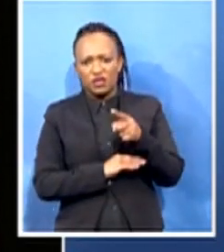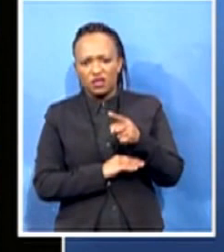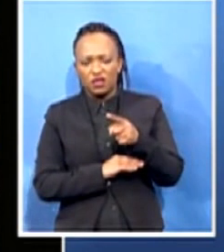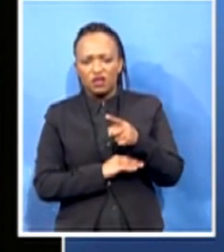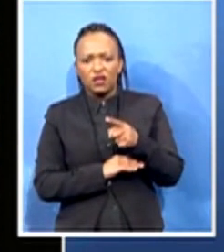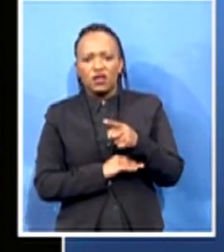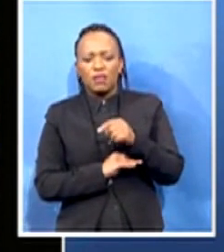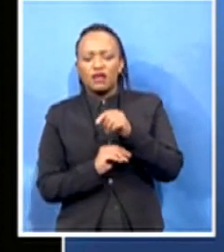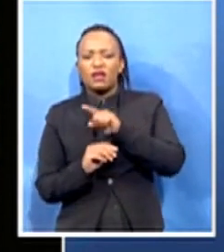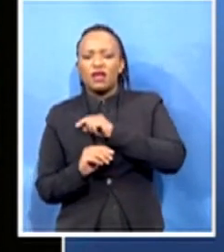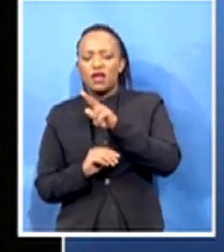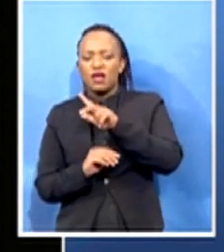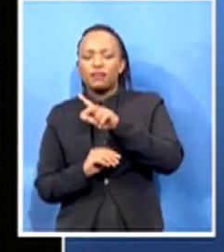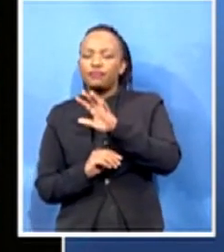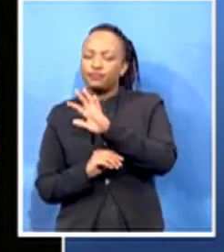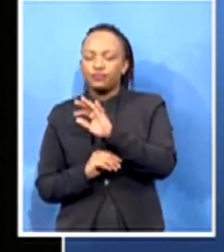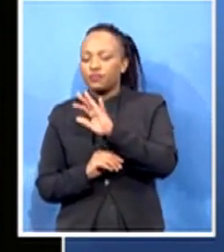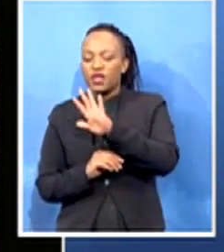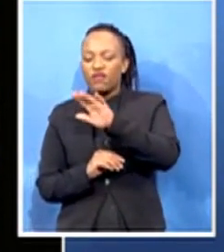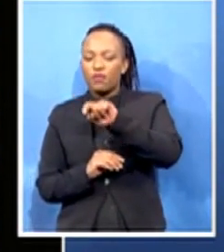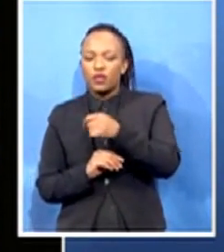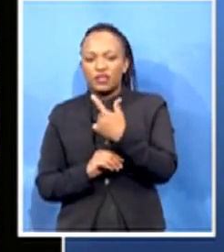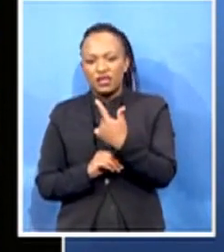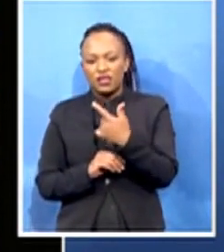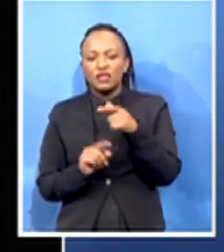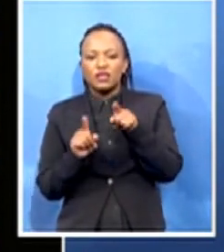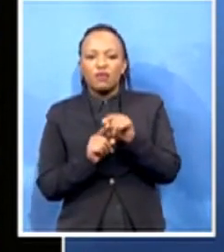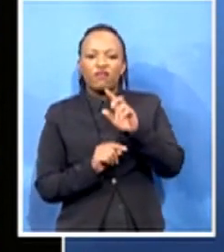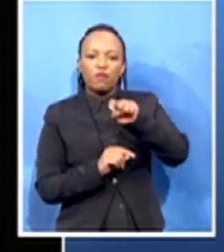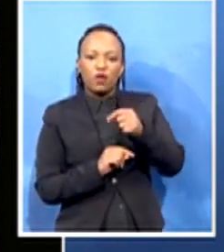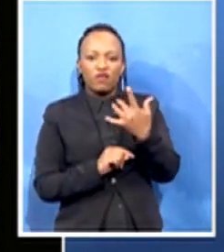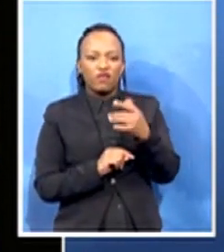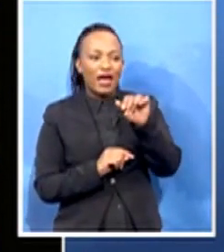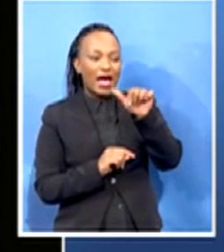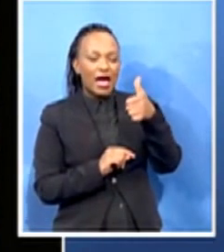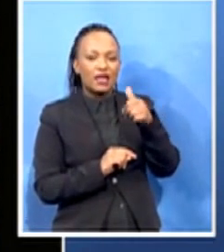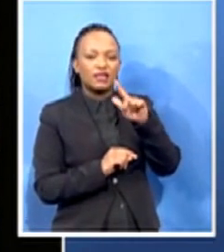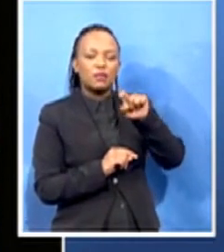5% and 5.5, and to the others we want 7.5 or 8%.